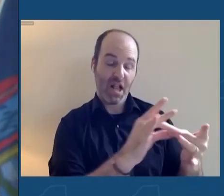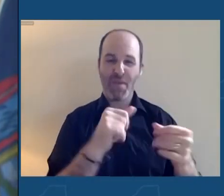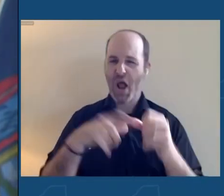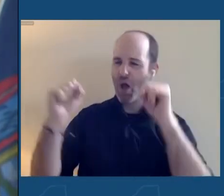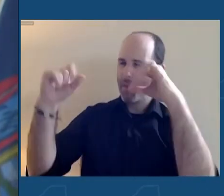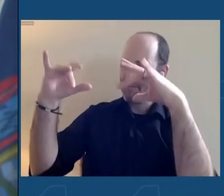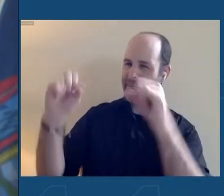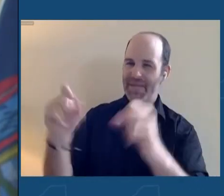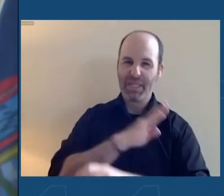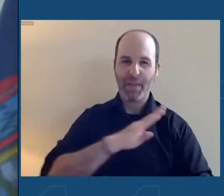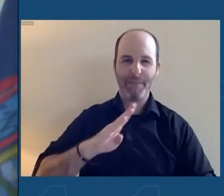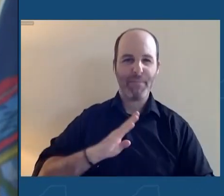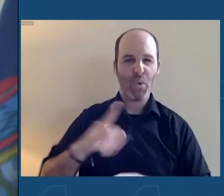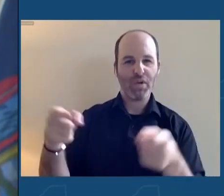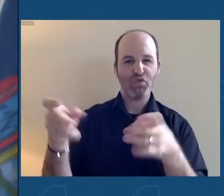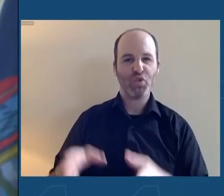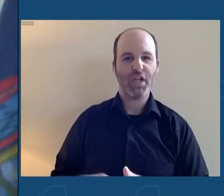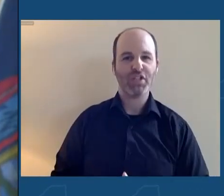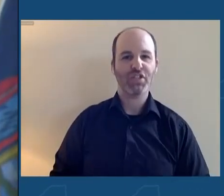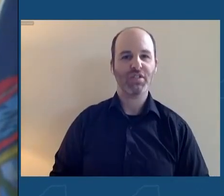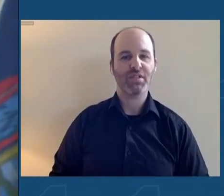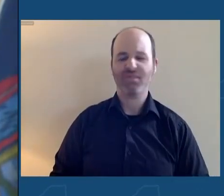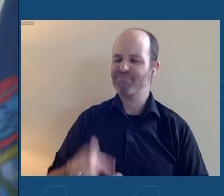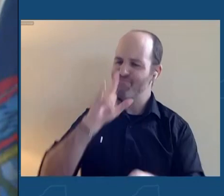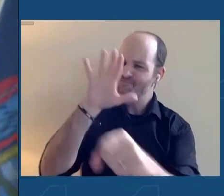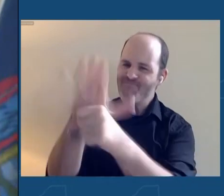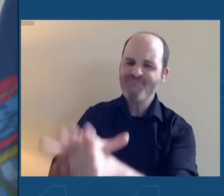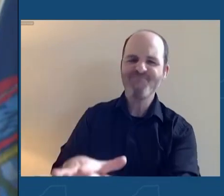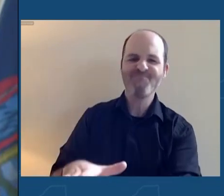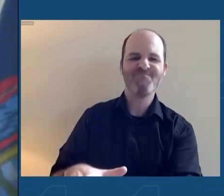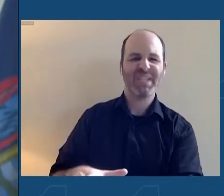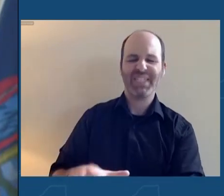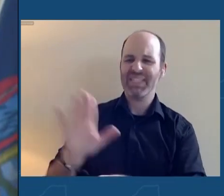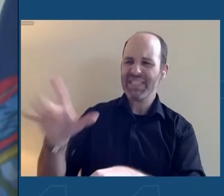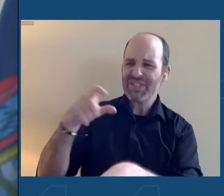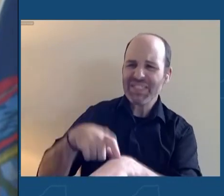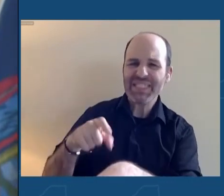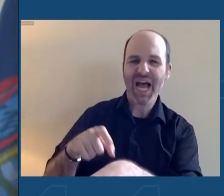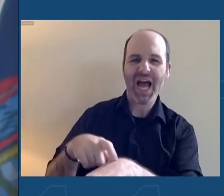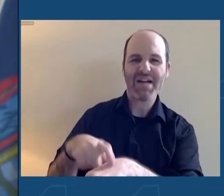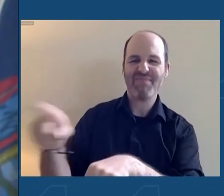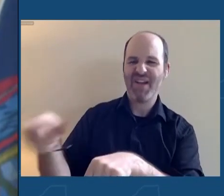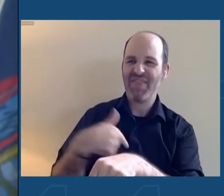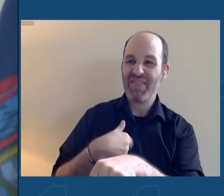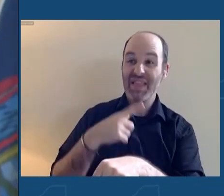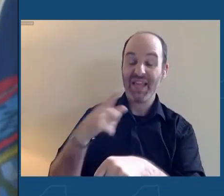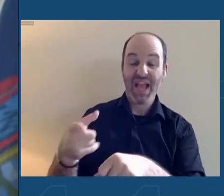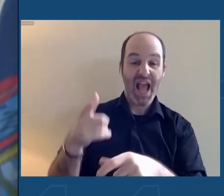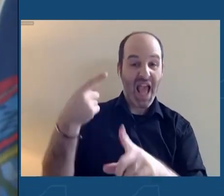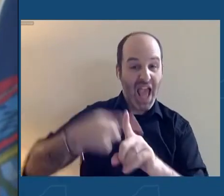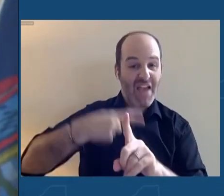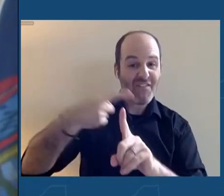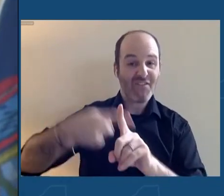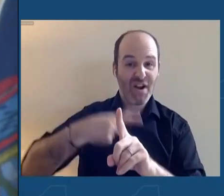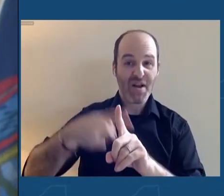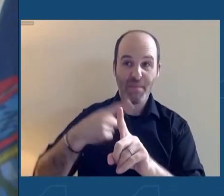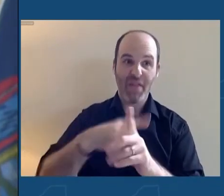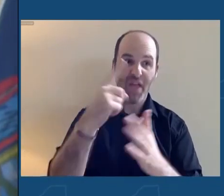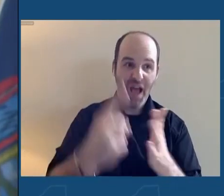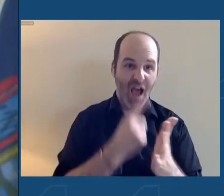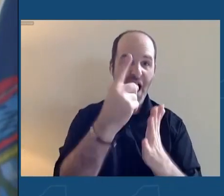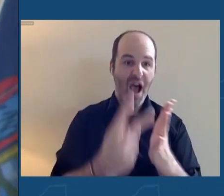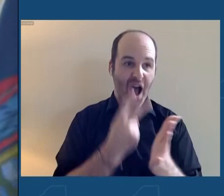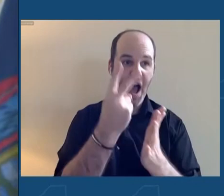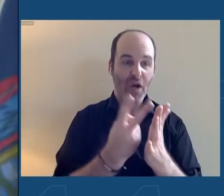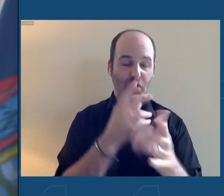board of directors, so committed with their time. They spend literally every month hours working with me and my